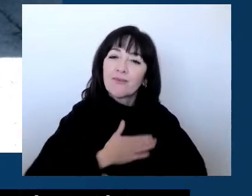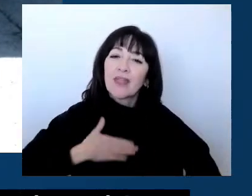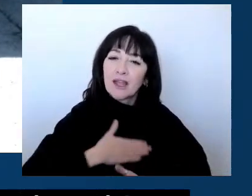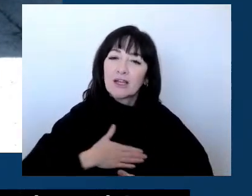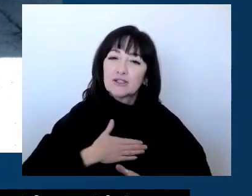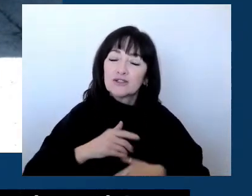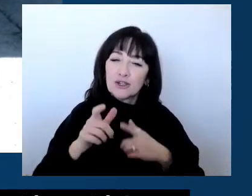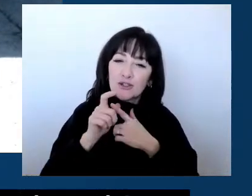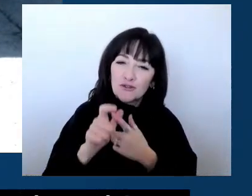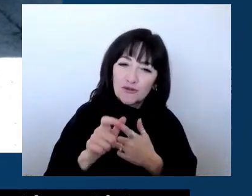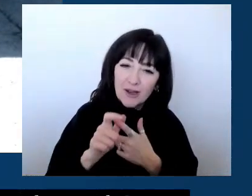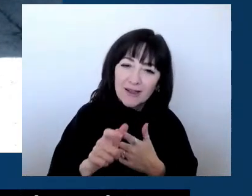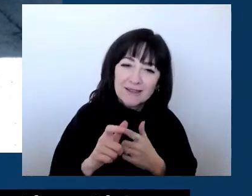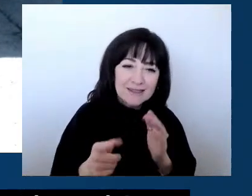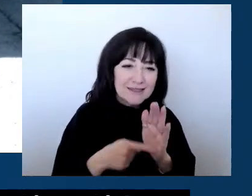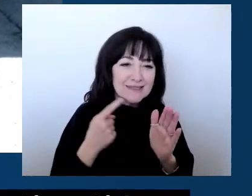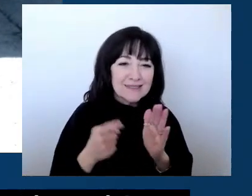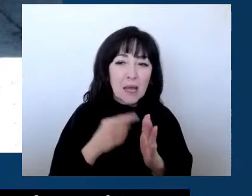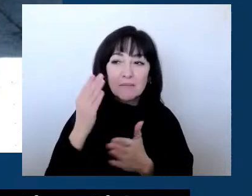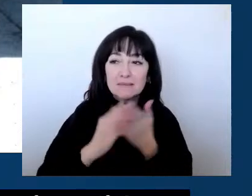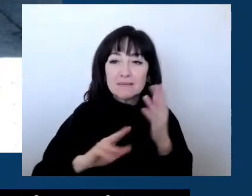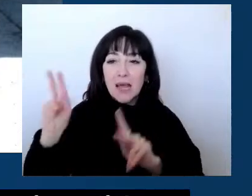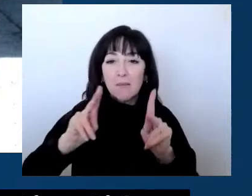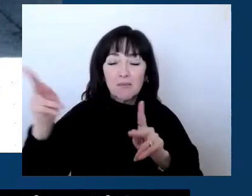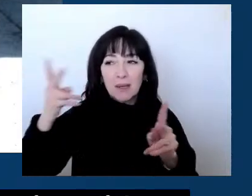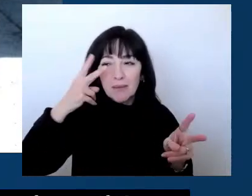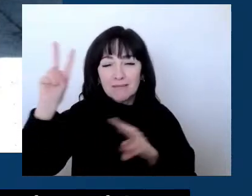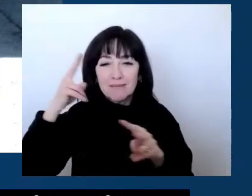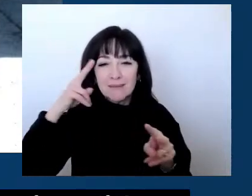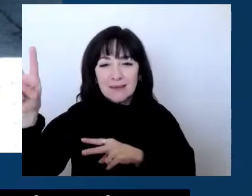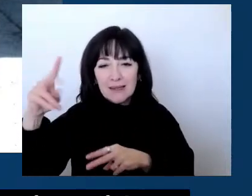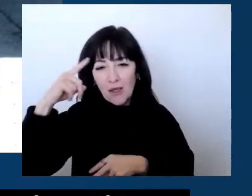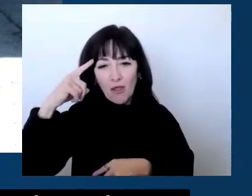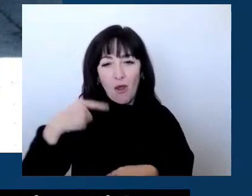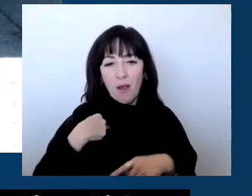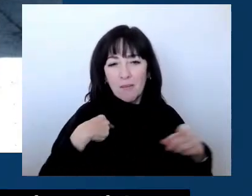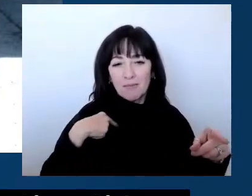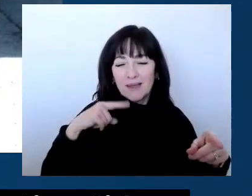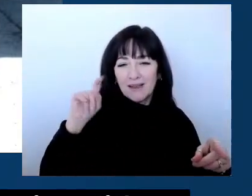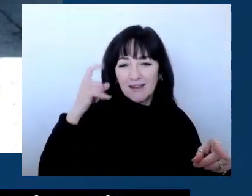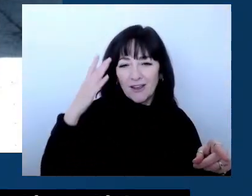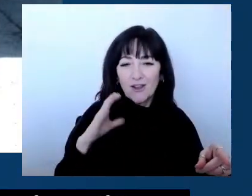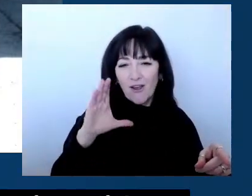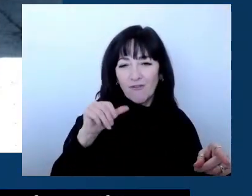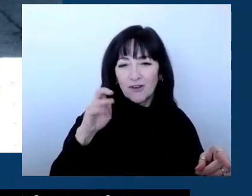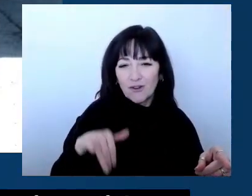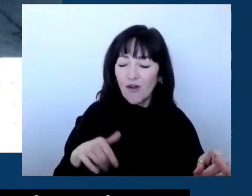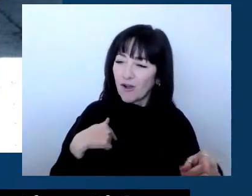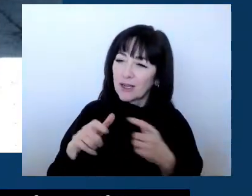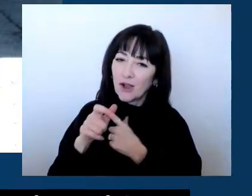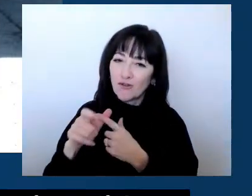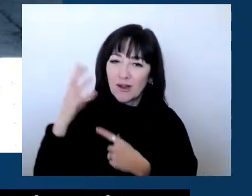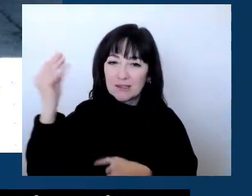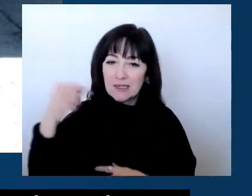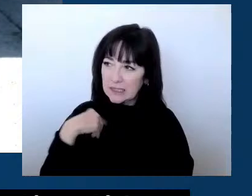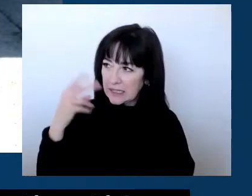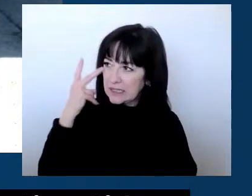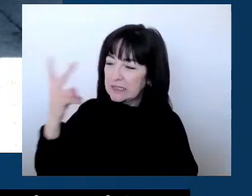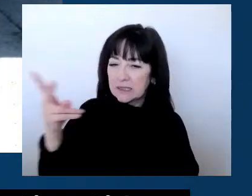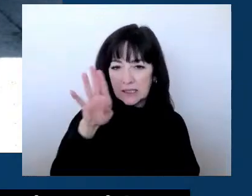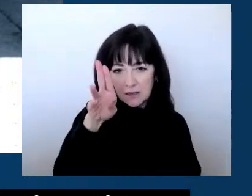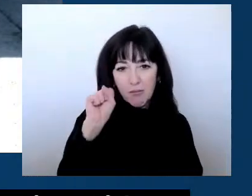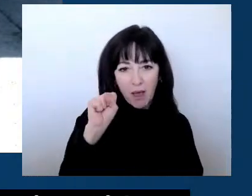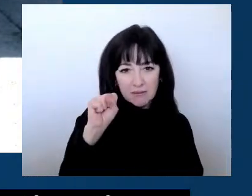be mistaken for John Kearney. I like to run outside. I don't run outside. And I run along streets, and I see buses. A lot of